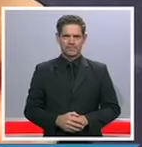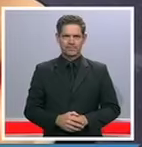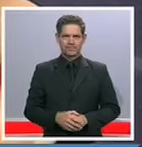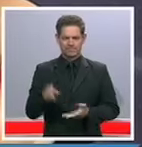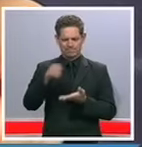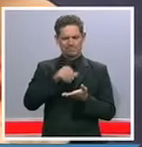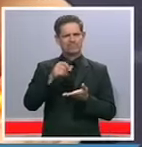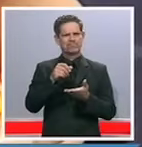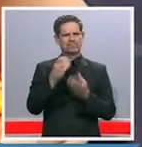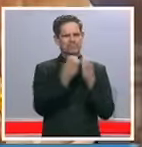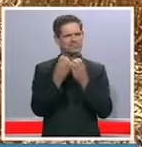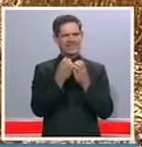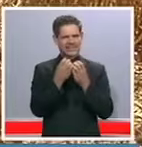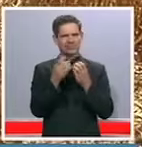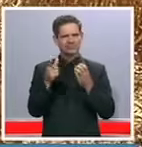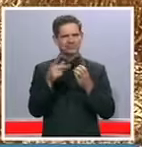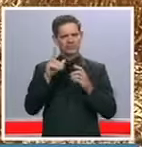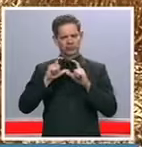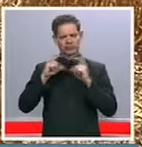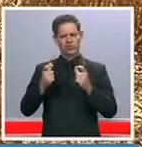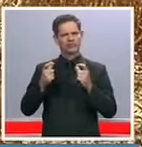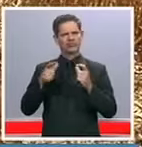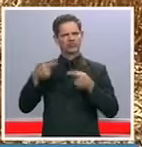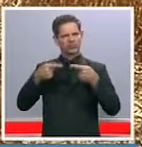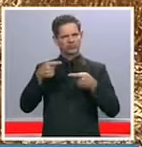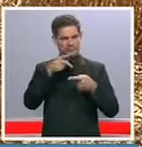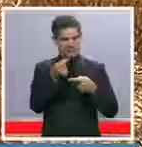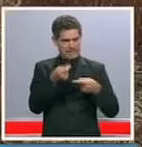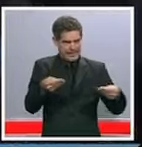The Competition Commission looks into possible price fixing in maize.